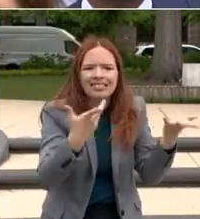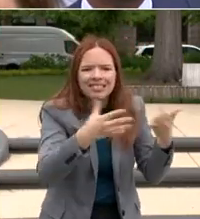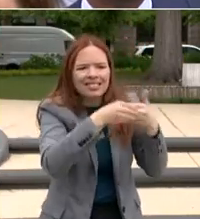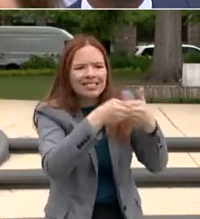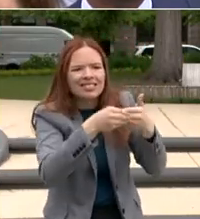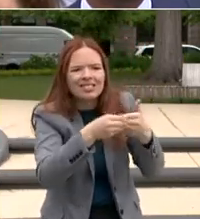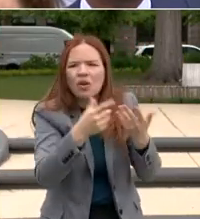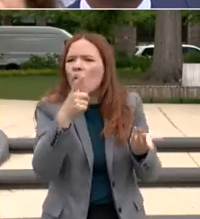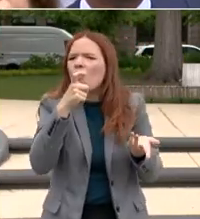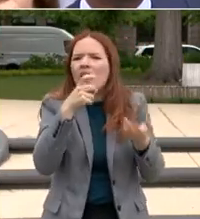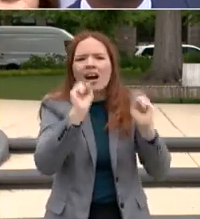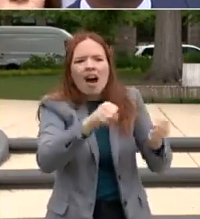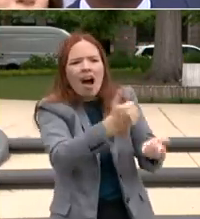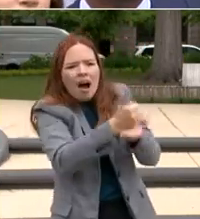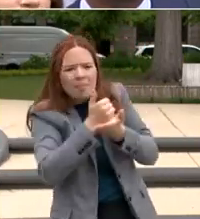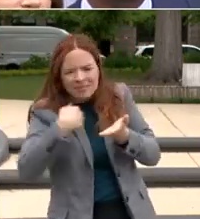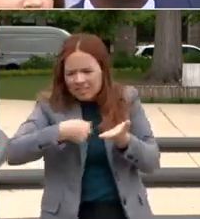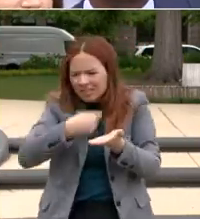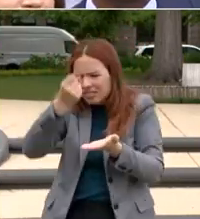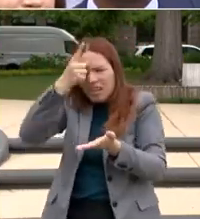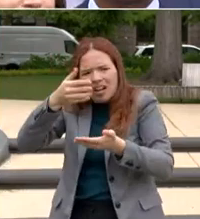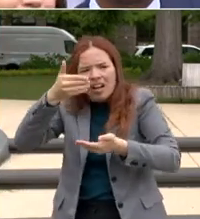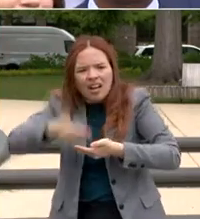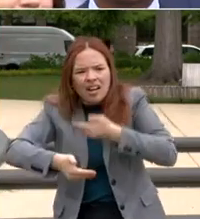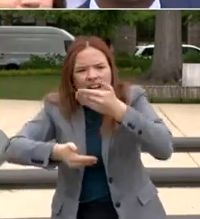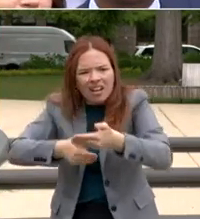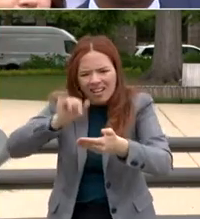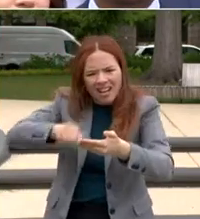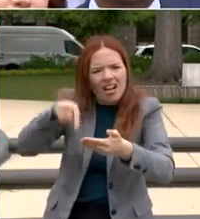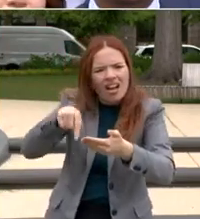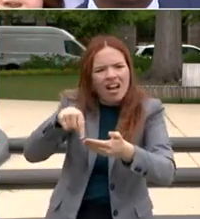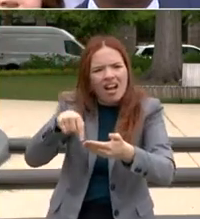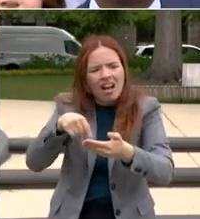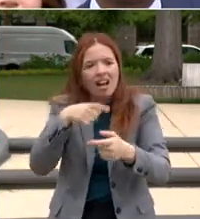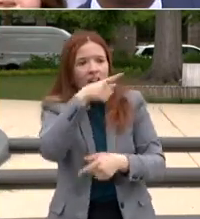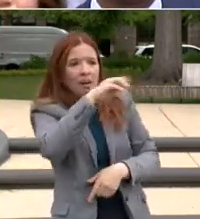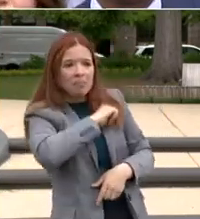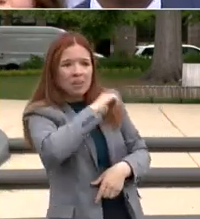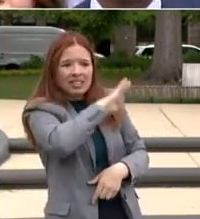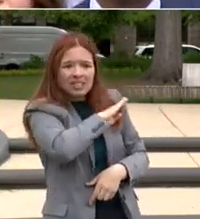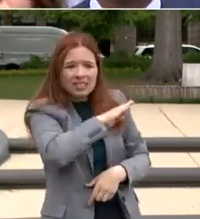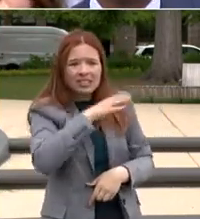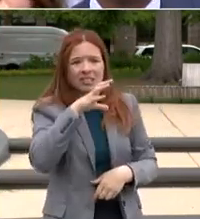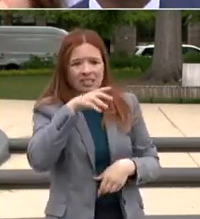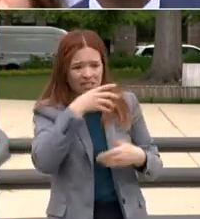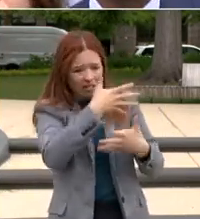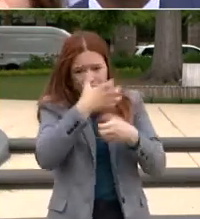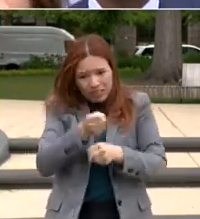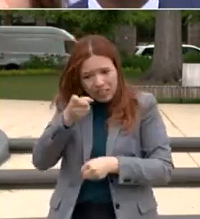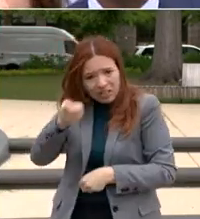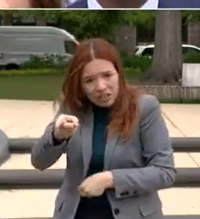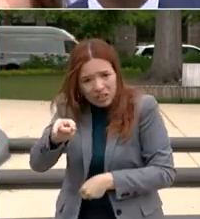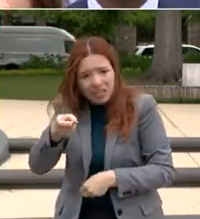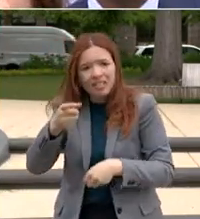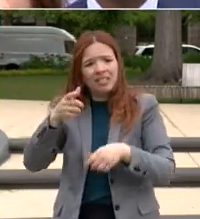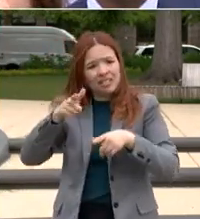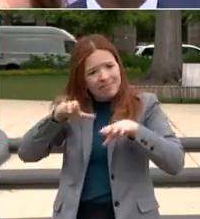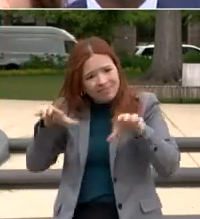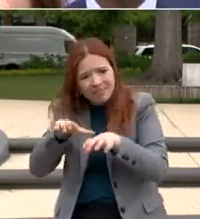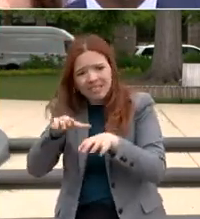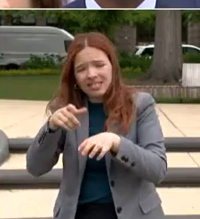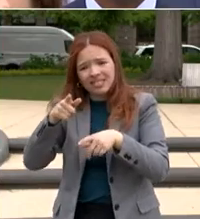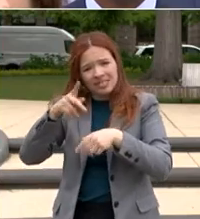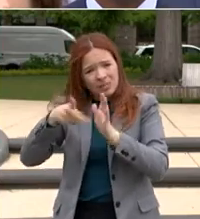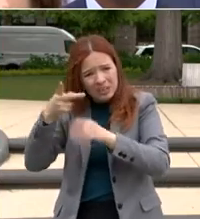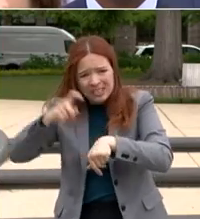doubt. So, Mayor, the people have entrusted you not just once, not just twice, but many times.